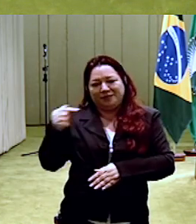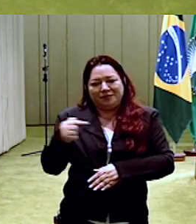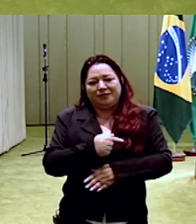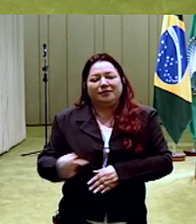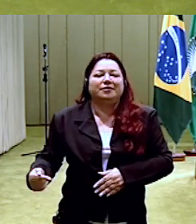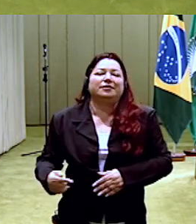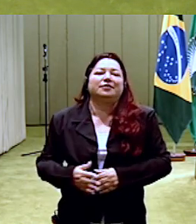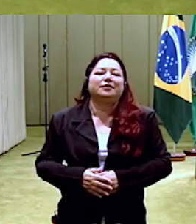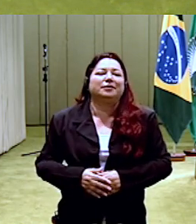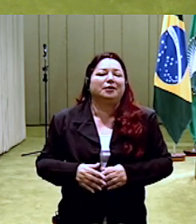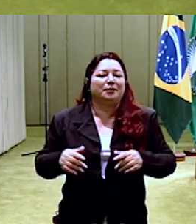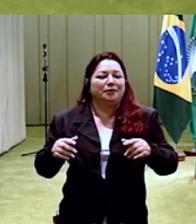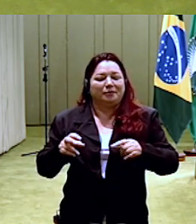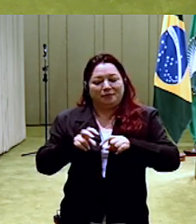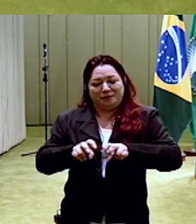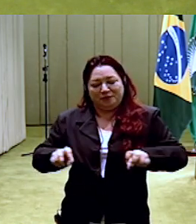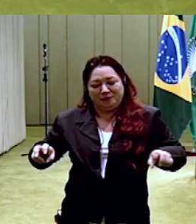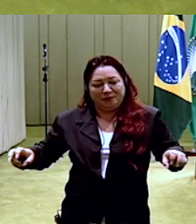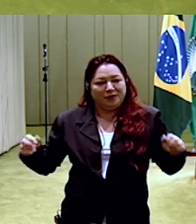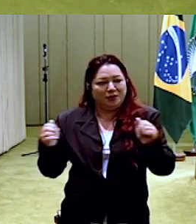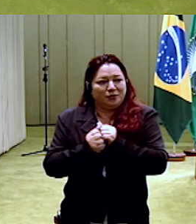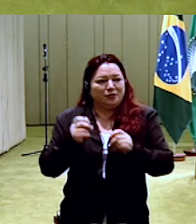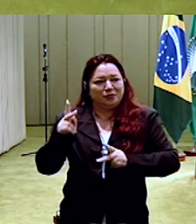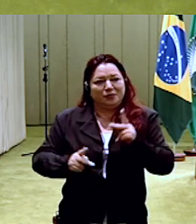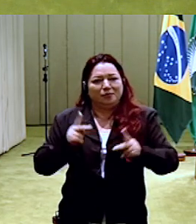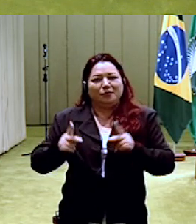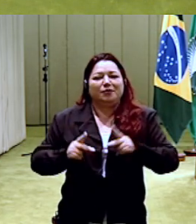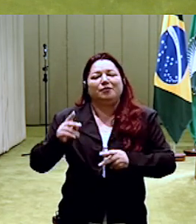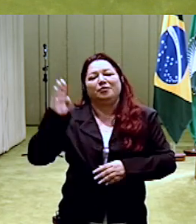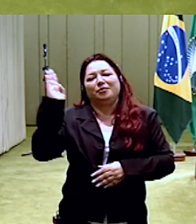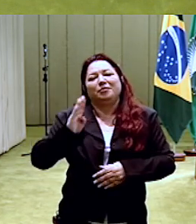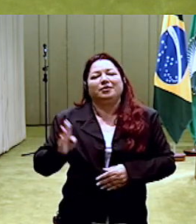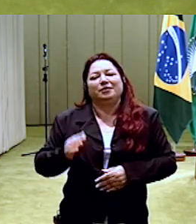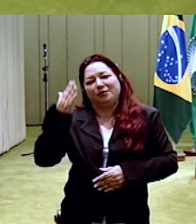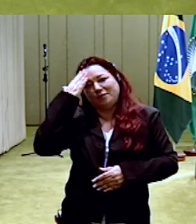very special panel together with the Brazilian people. Thank you very much.